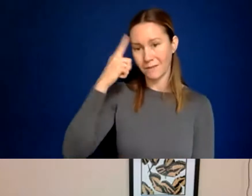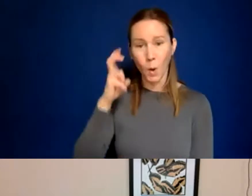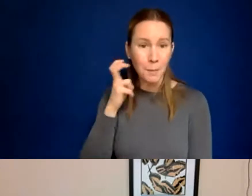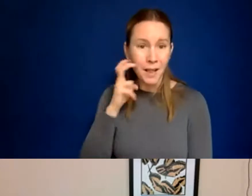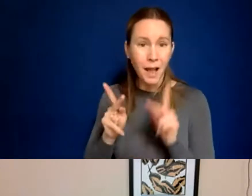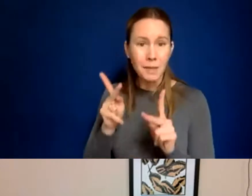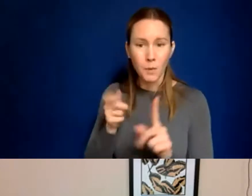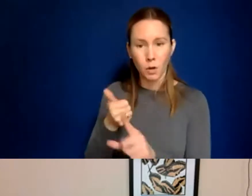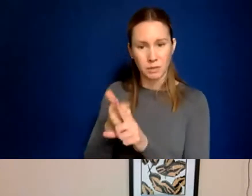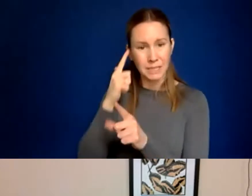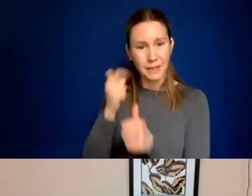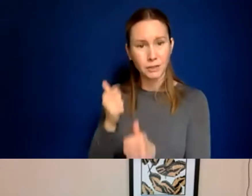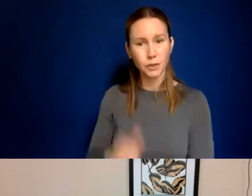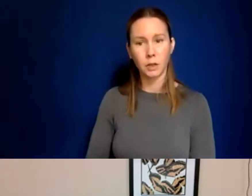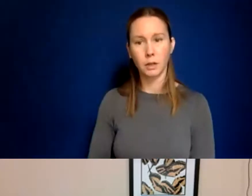dementia?